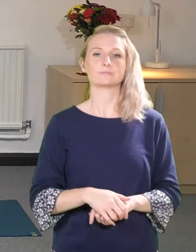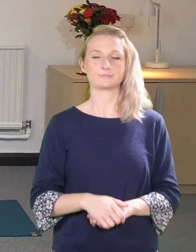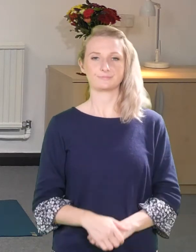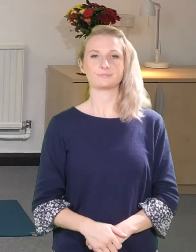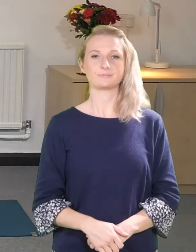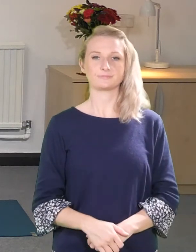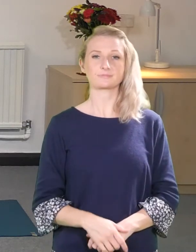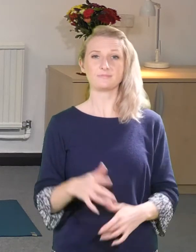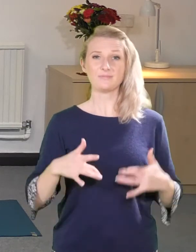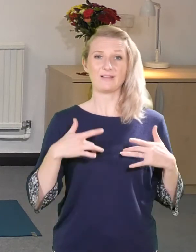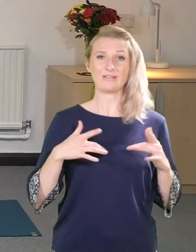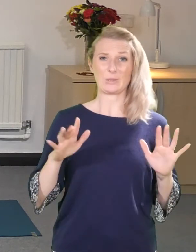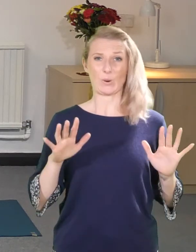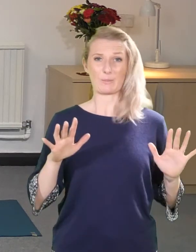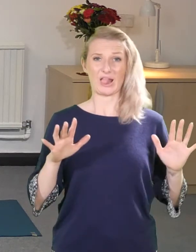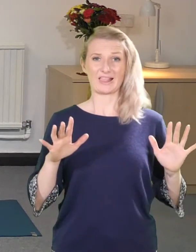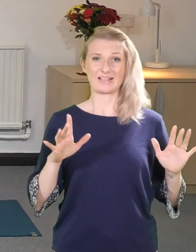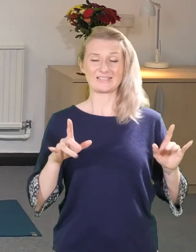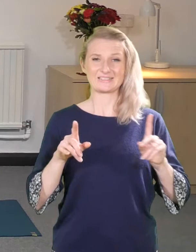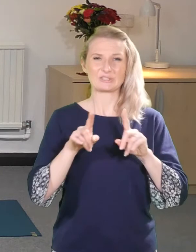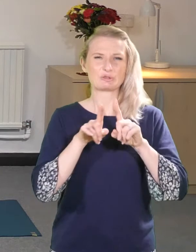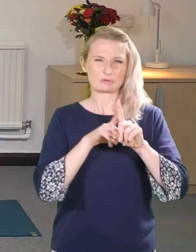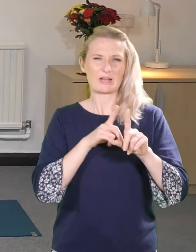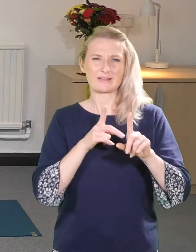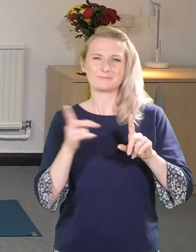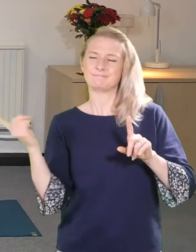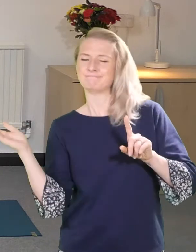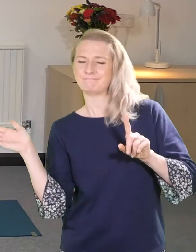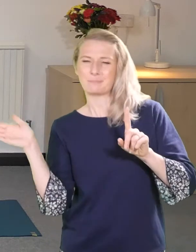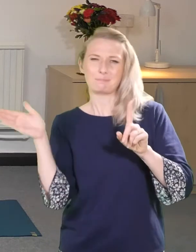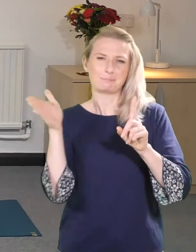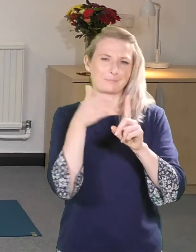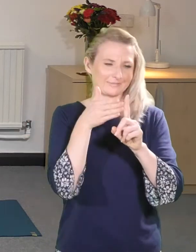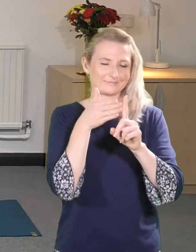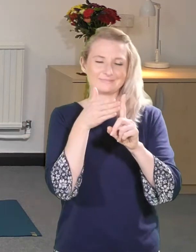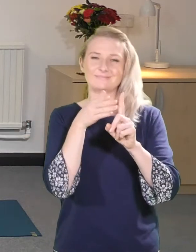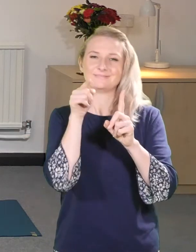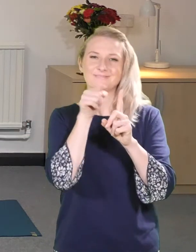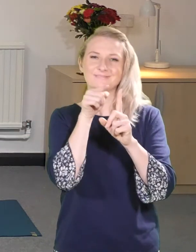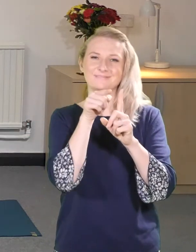Every time you wobble, just bring your attention back, bring your body back.